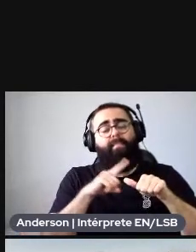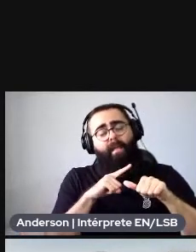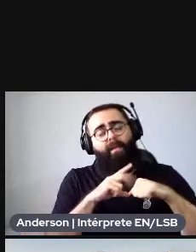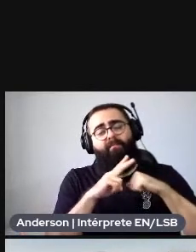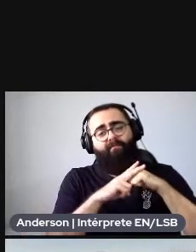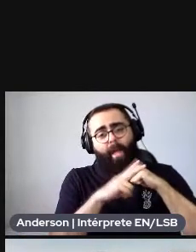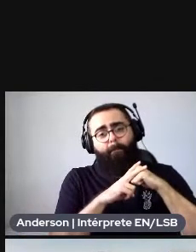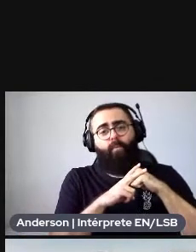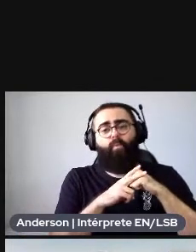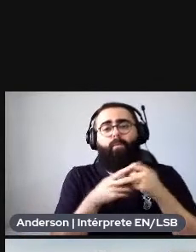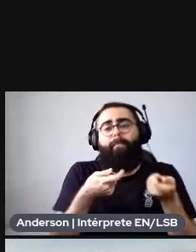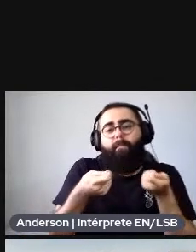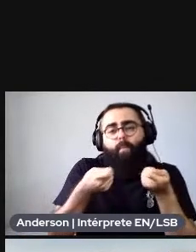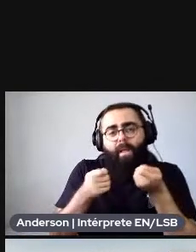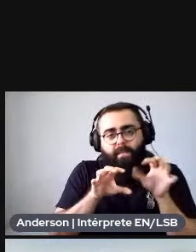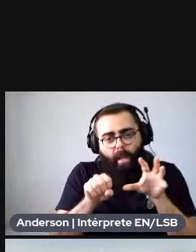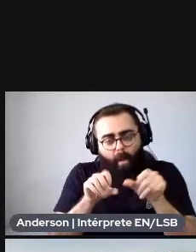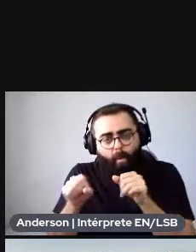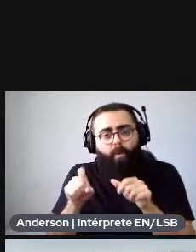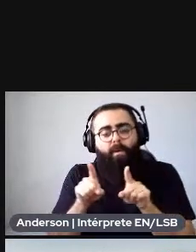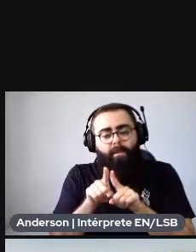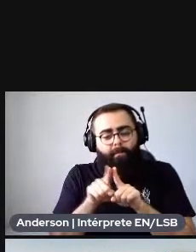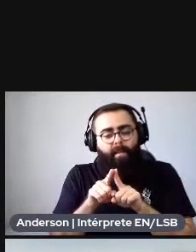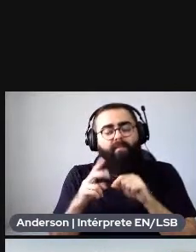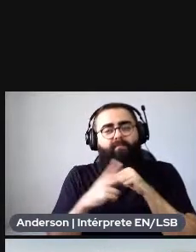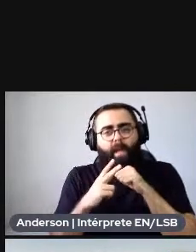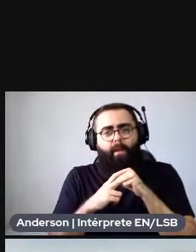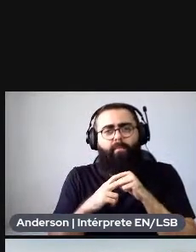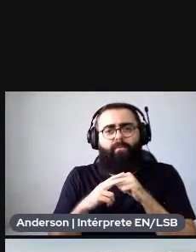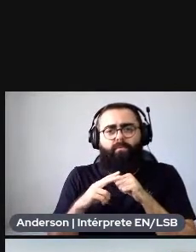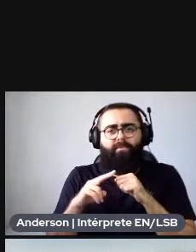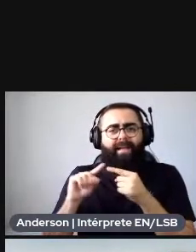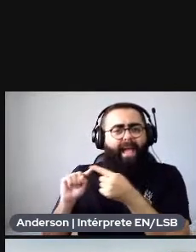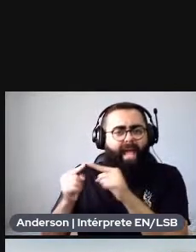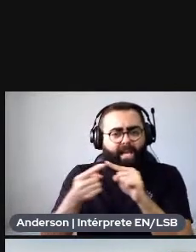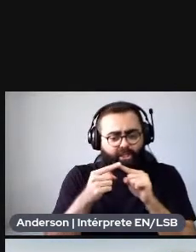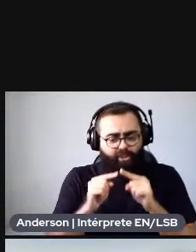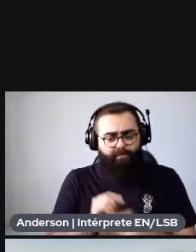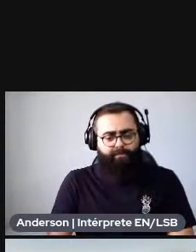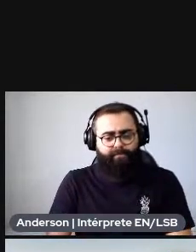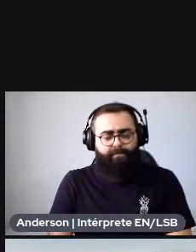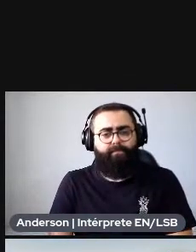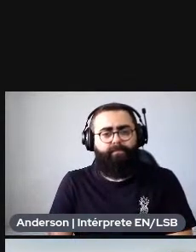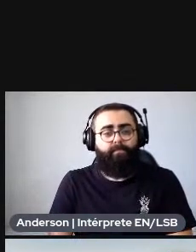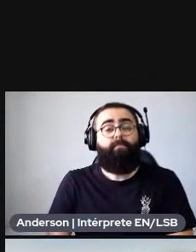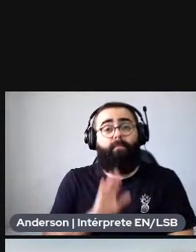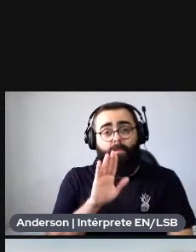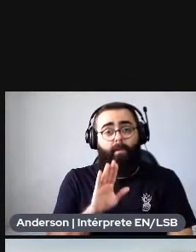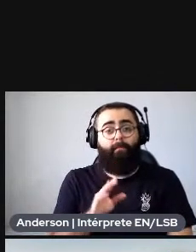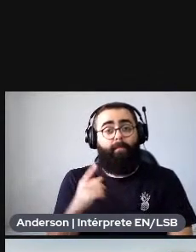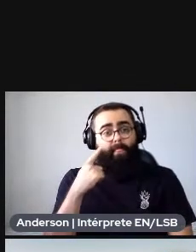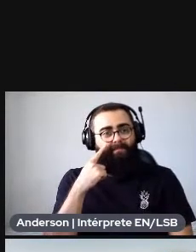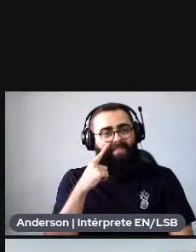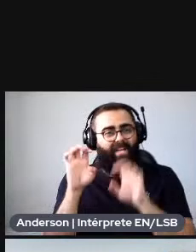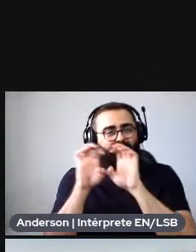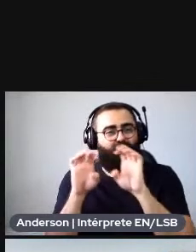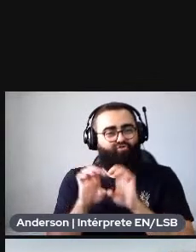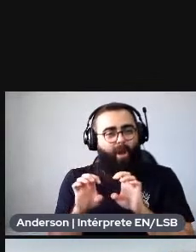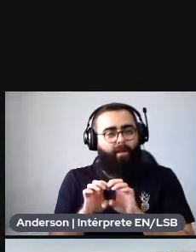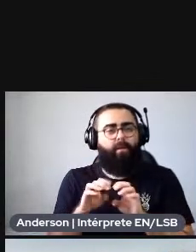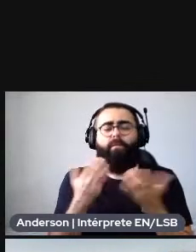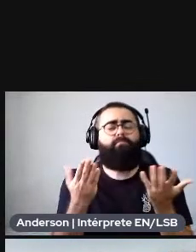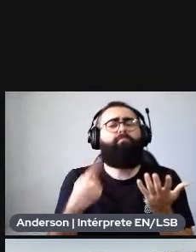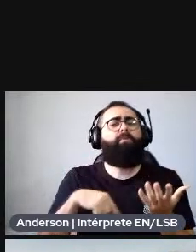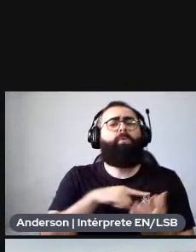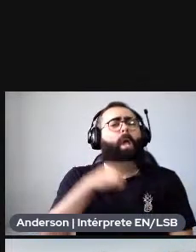destruction verbs. Okay, so given all this, in the constructional viewpoint, we would then postulate that speakers